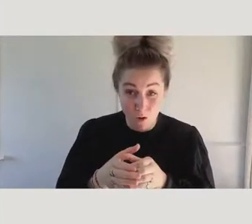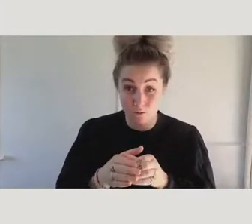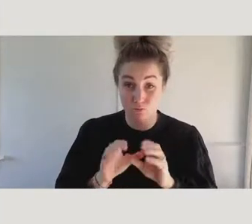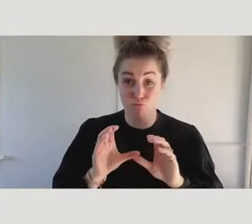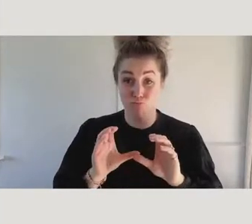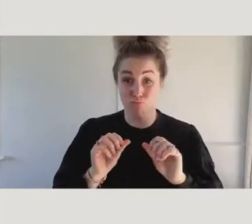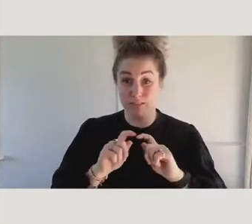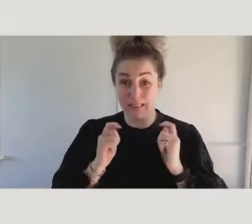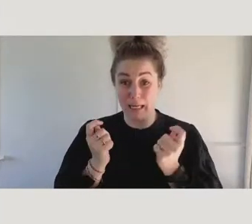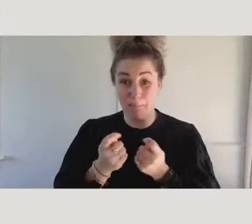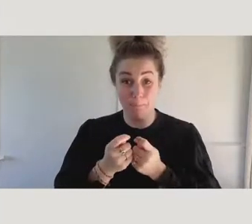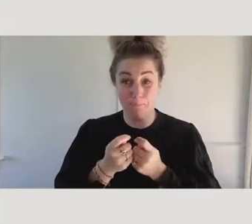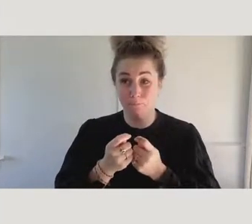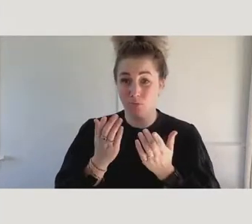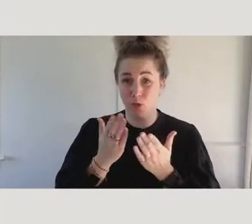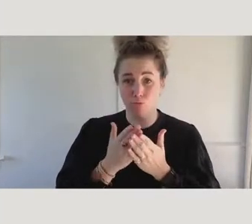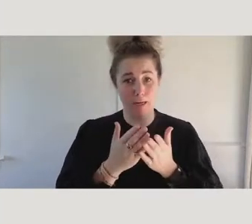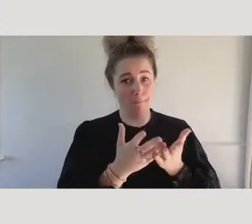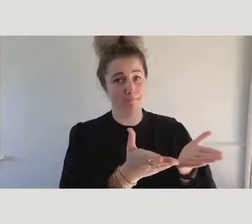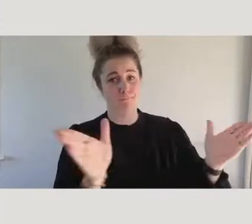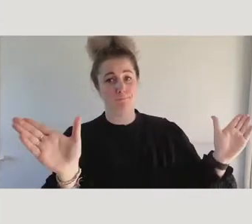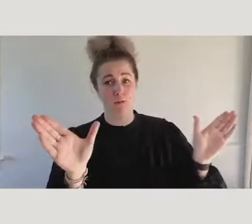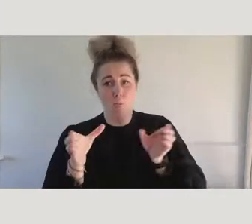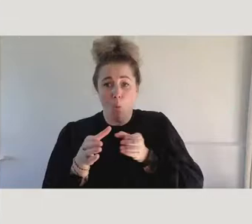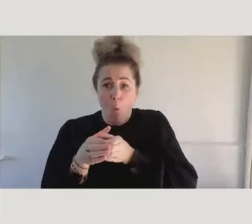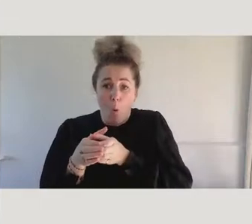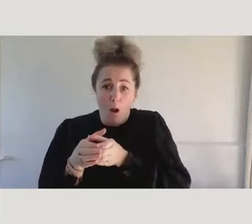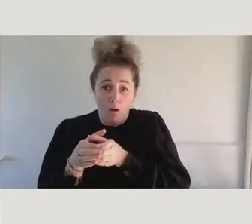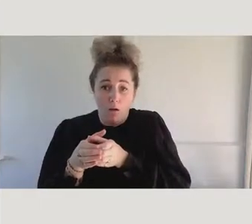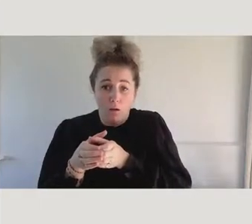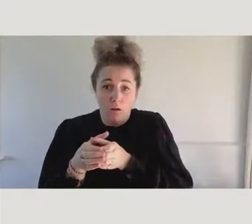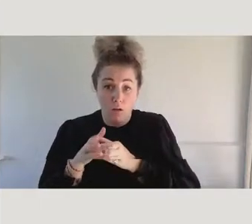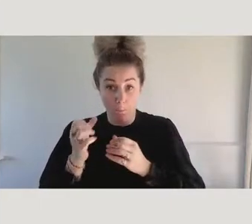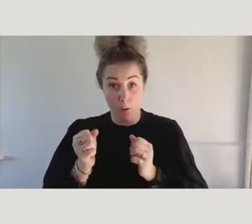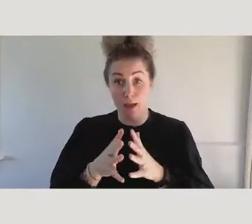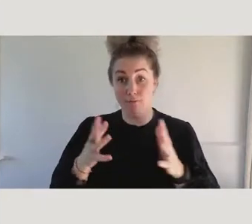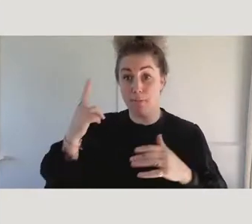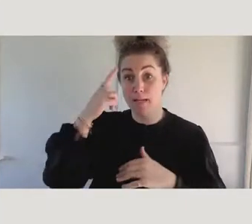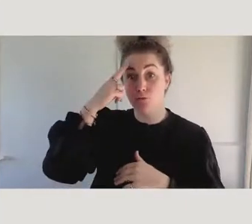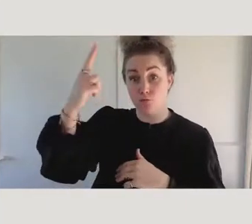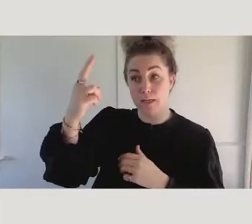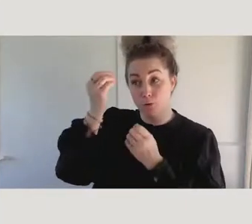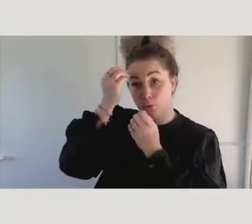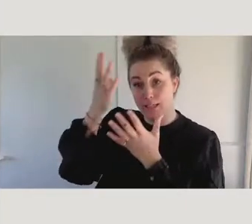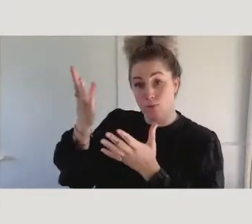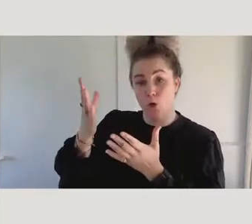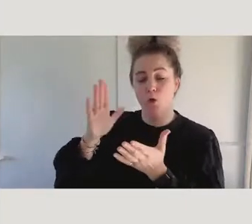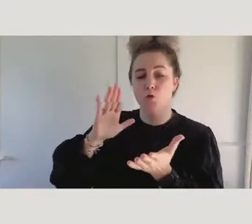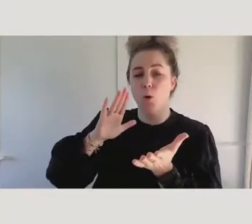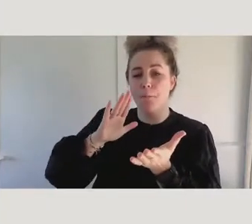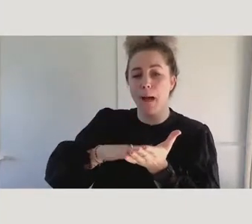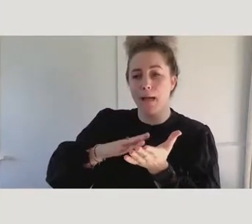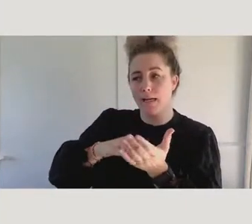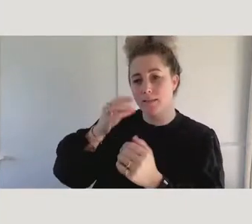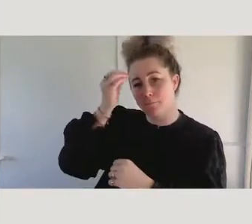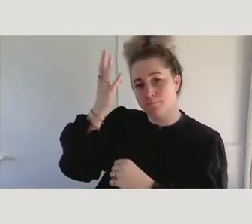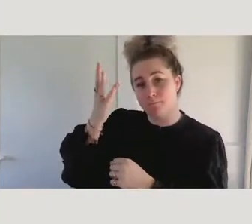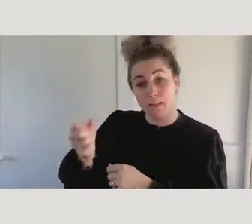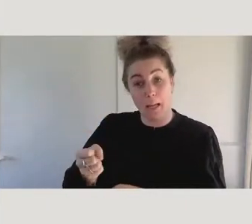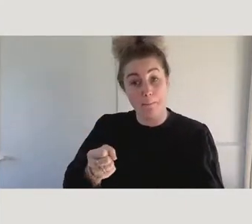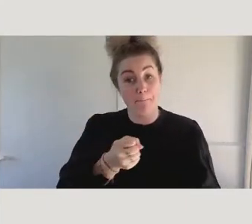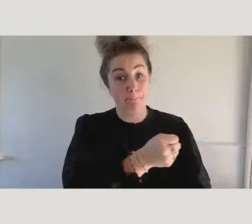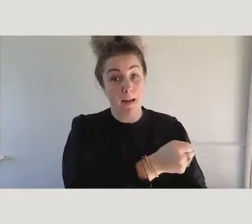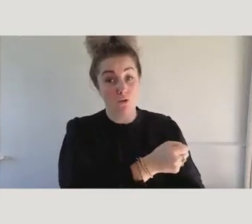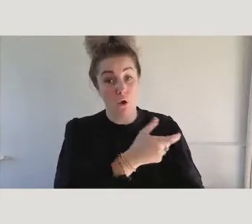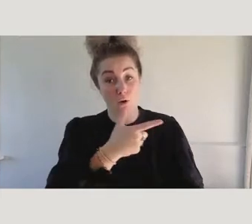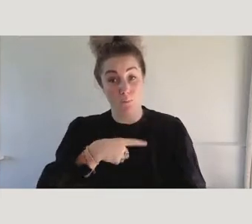we were insignificant but we did have Big Dreams minister so Margarita peps I can pass it on from there